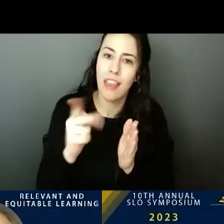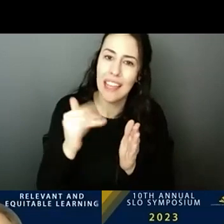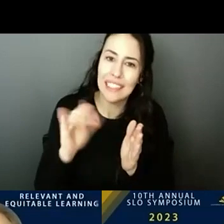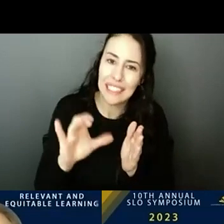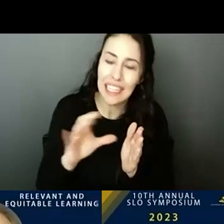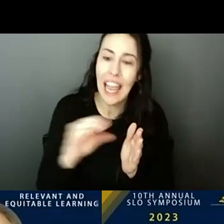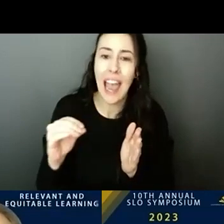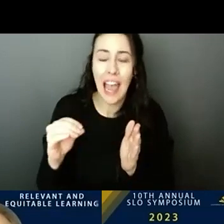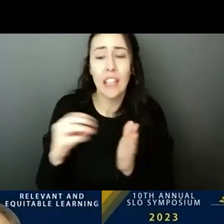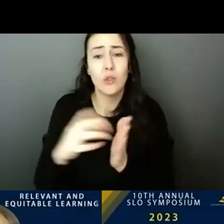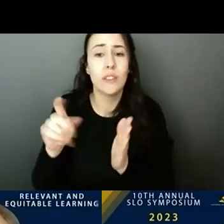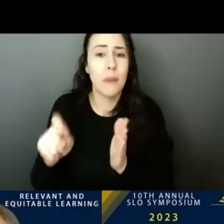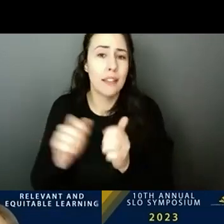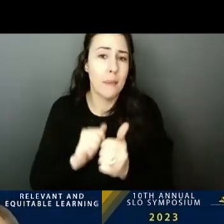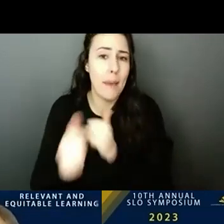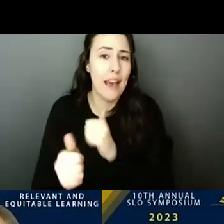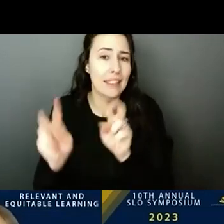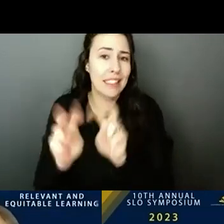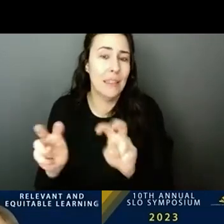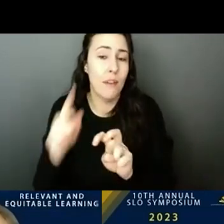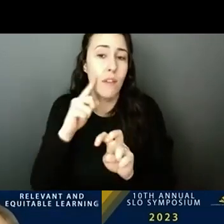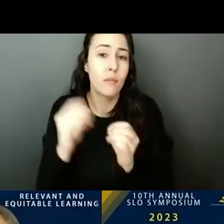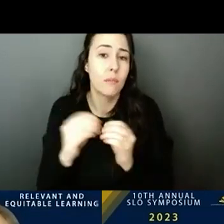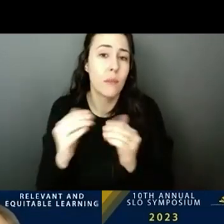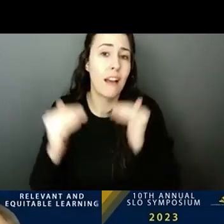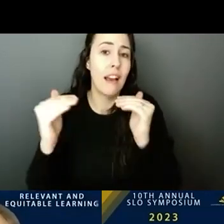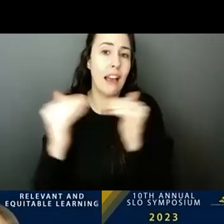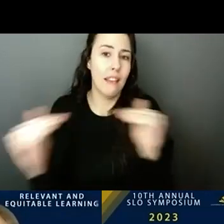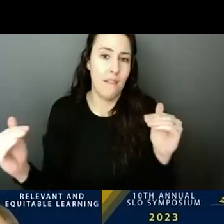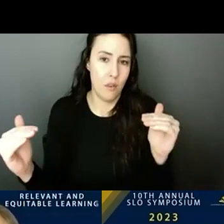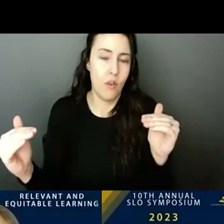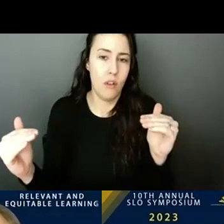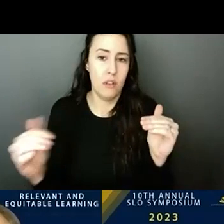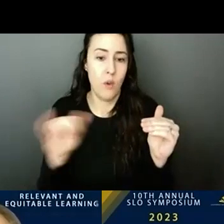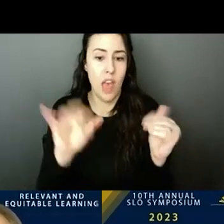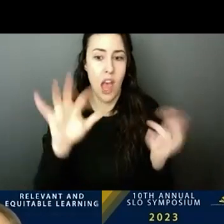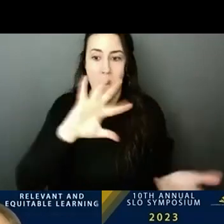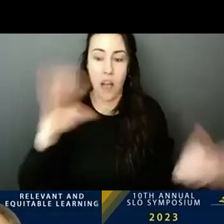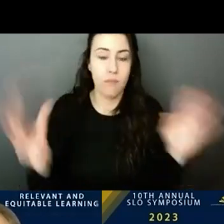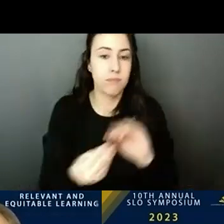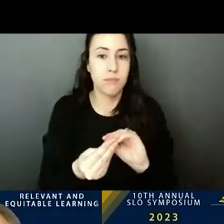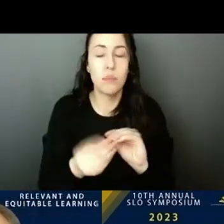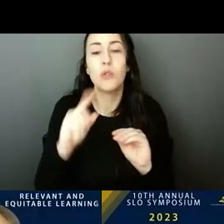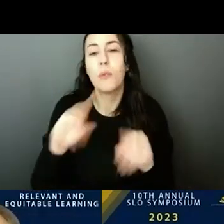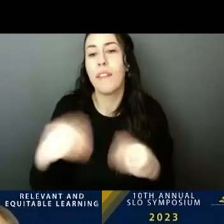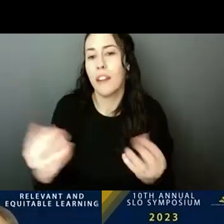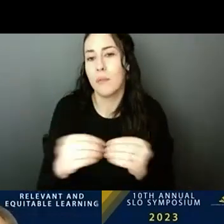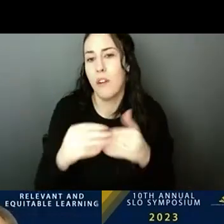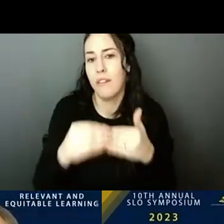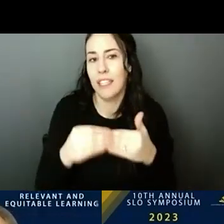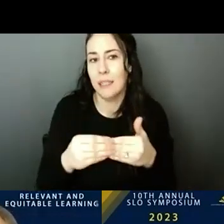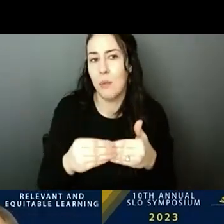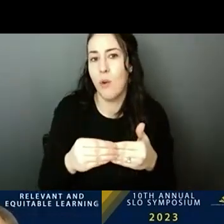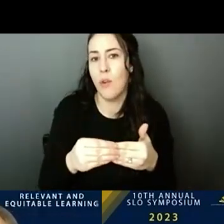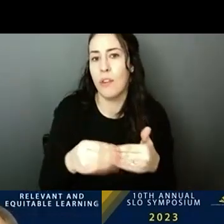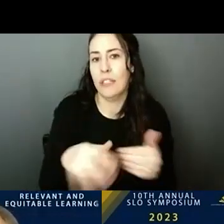those assessments at a higher level. But we bring all that together to provide this more flexible space for these working adults that are